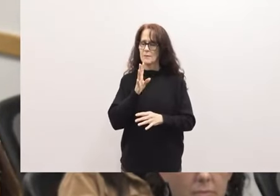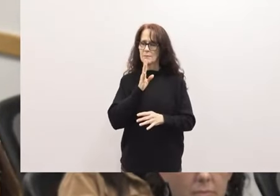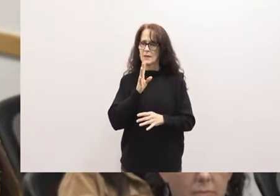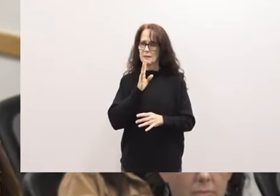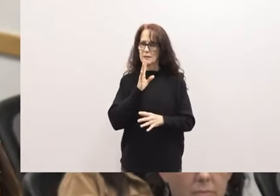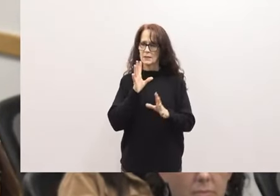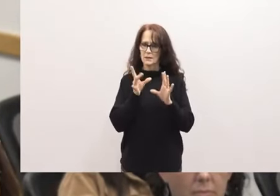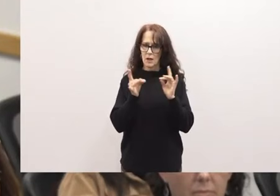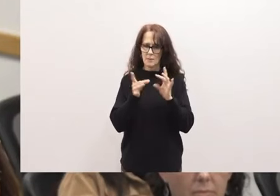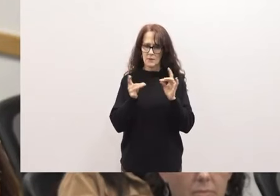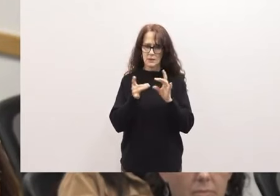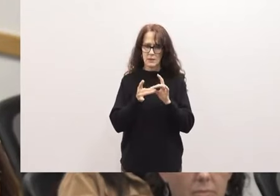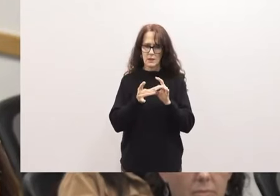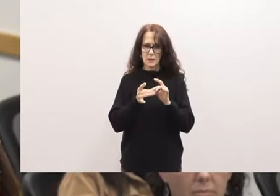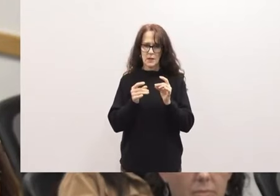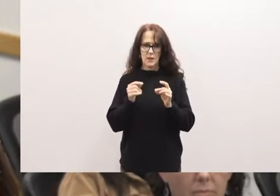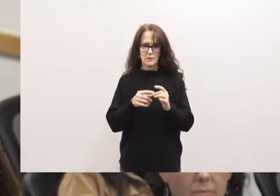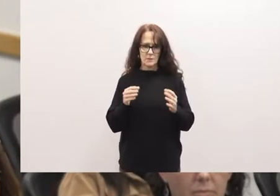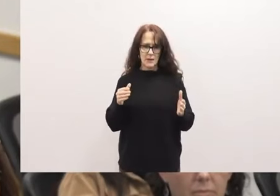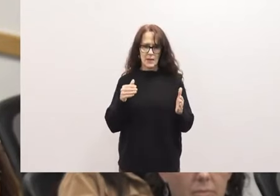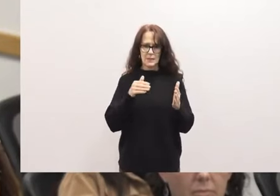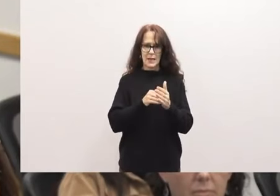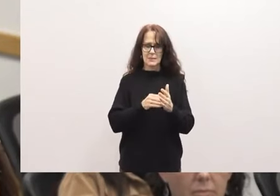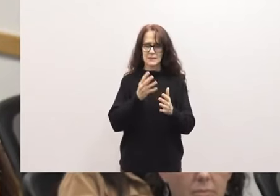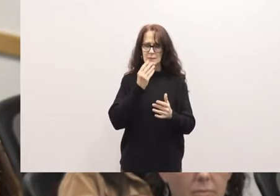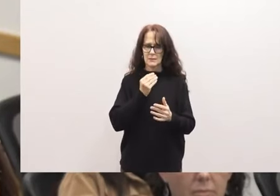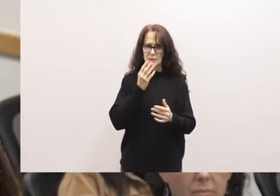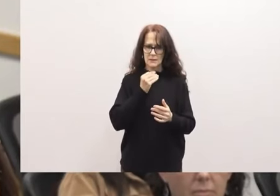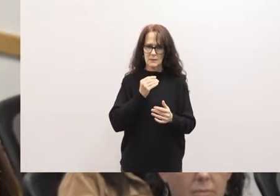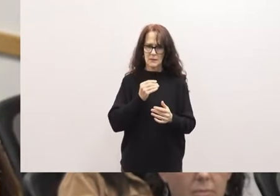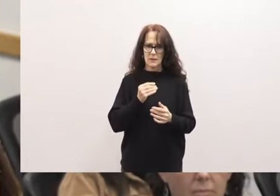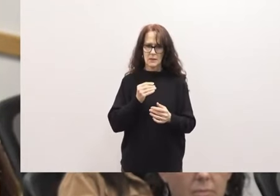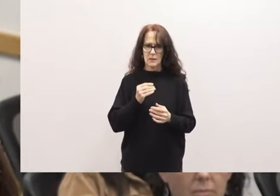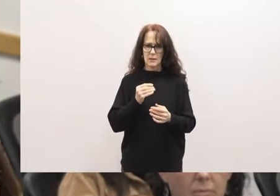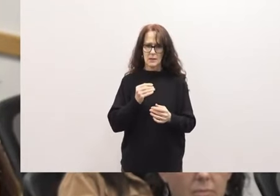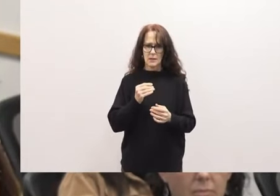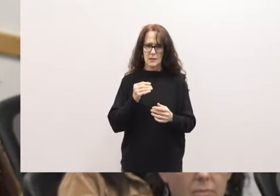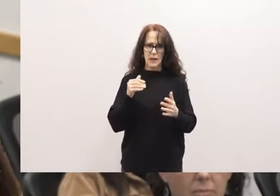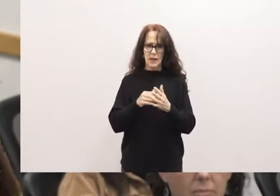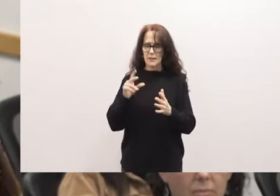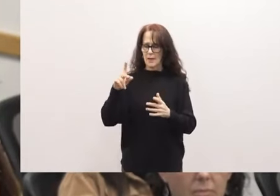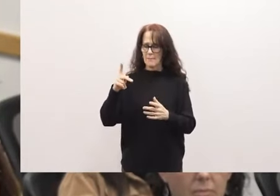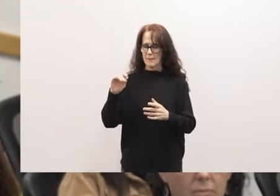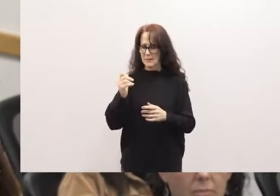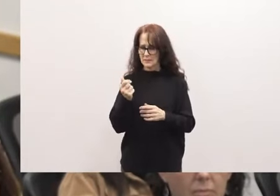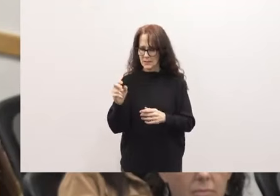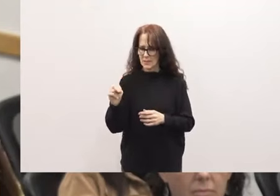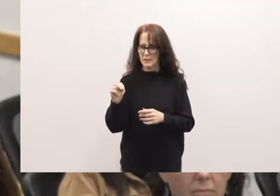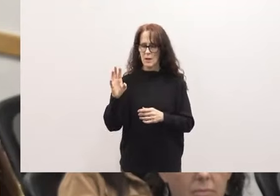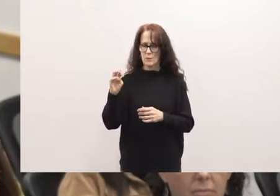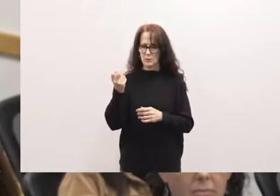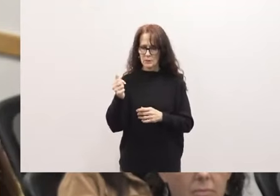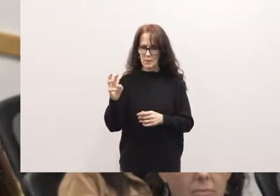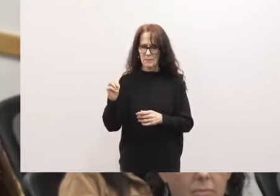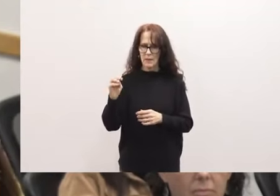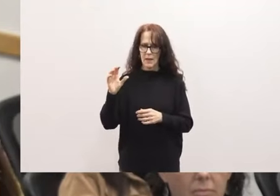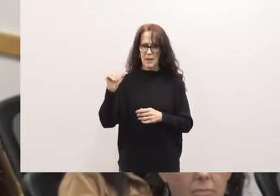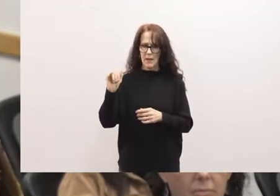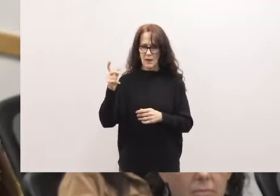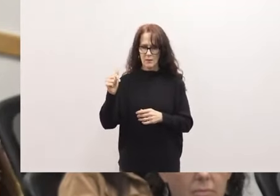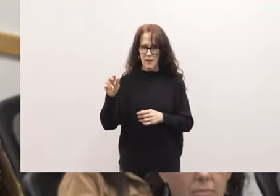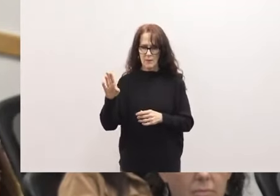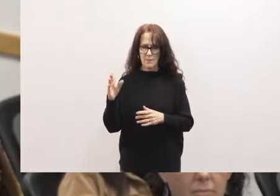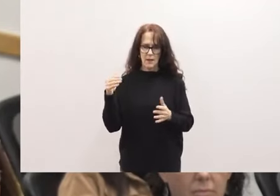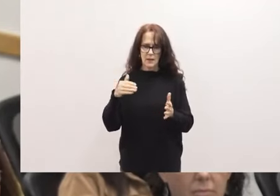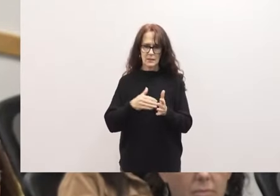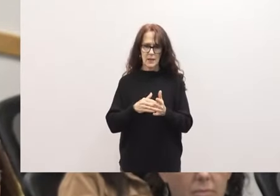valid anti-Semitic comments, but also against anti-Palestinian, anti-Muslim, anti-Arab, and